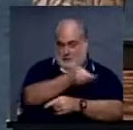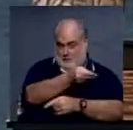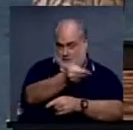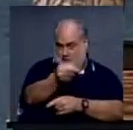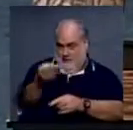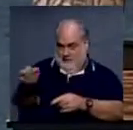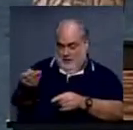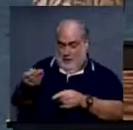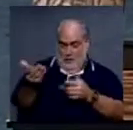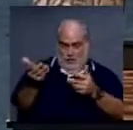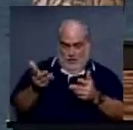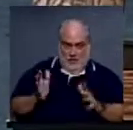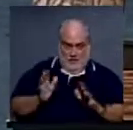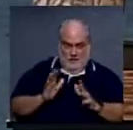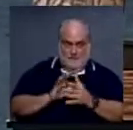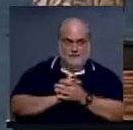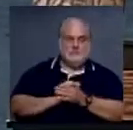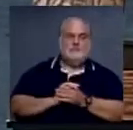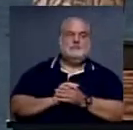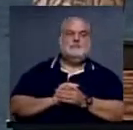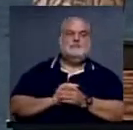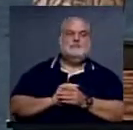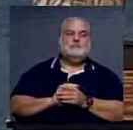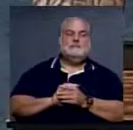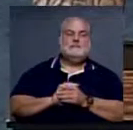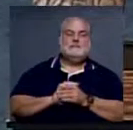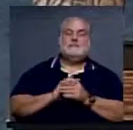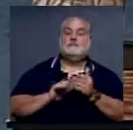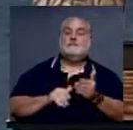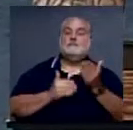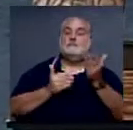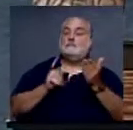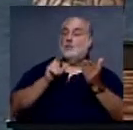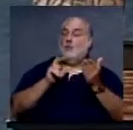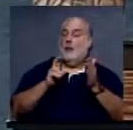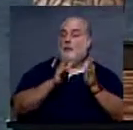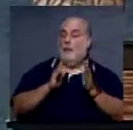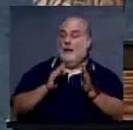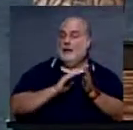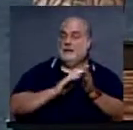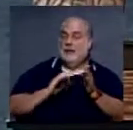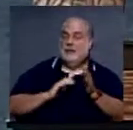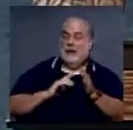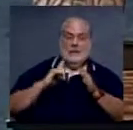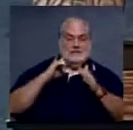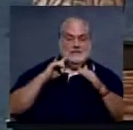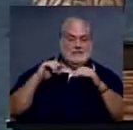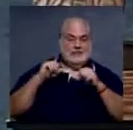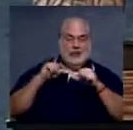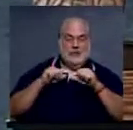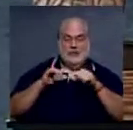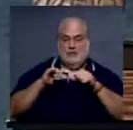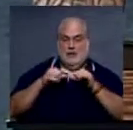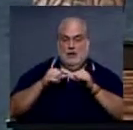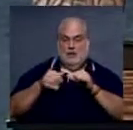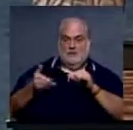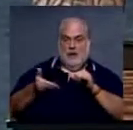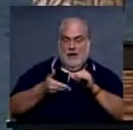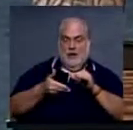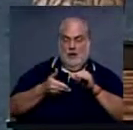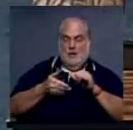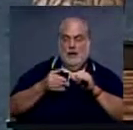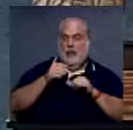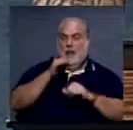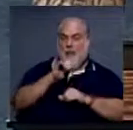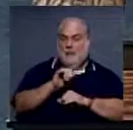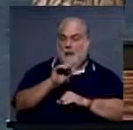in your packets already. As recommended by the Little Rock Planning Commission, Sound Engineering was hired by Mandy Marshall with Hounds Lounge Pet